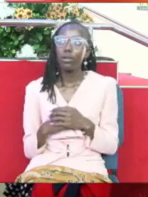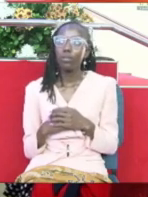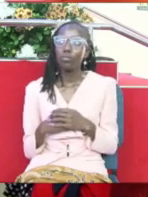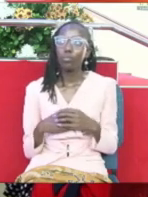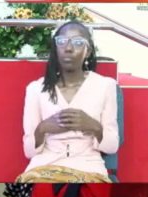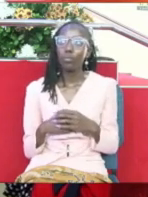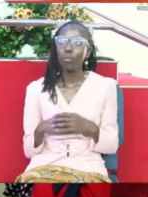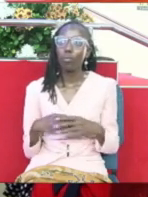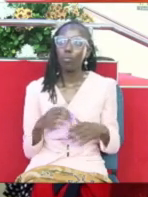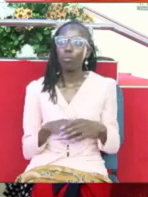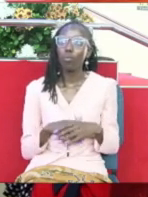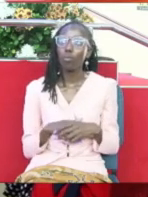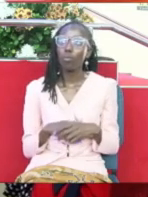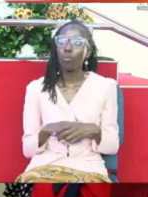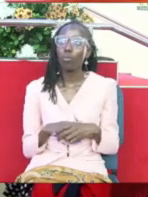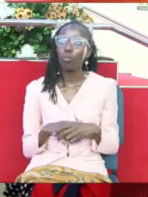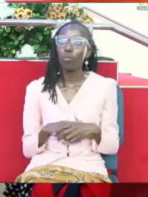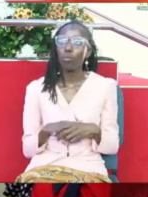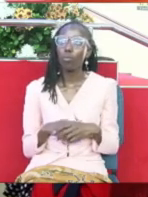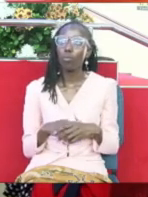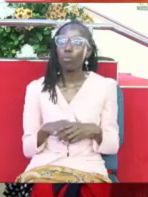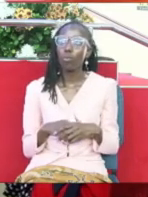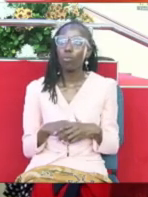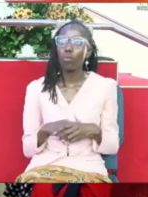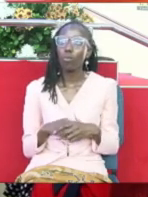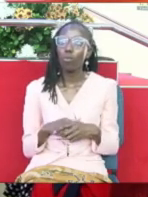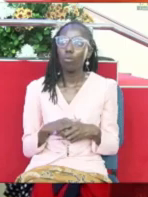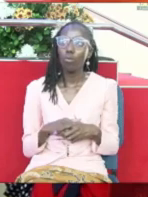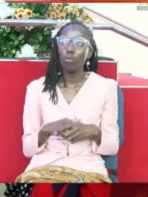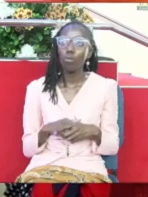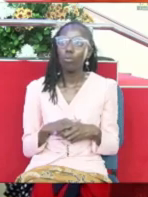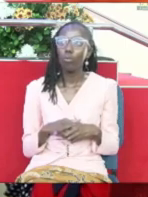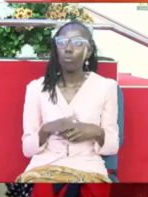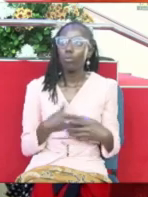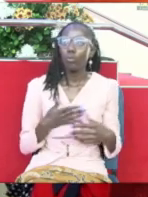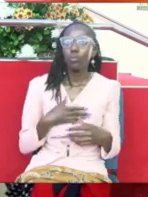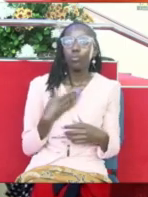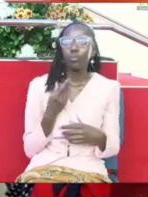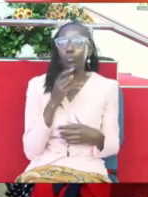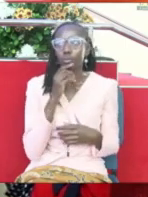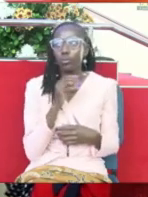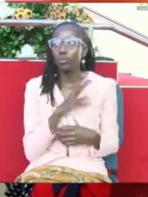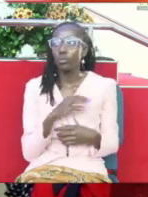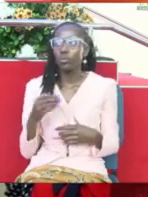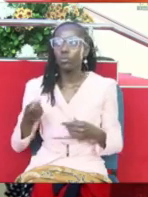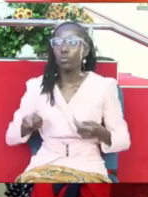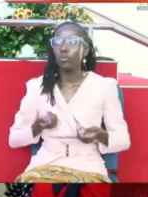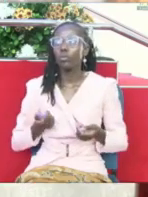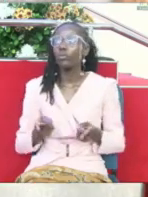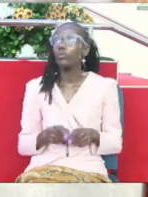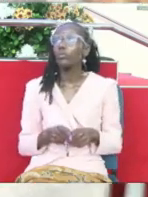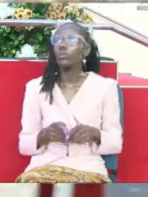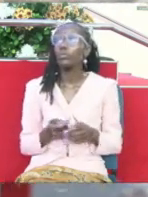Na hivyo basi anaingia vitani akiwa ameshikwa na bingu. My brother, my sister. Ndugu yangu, dada yangu. It is time to arise on